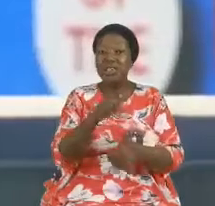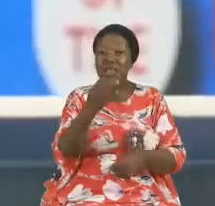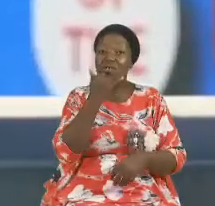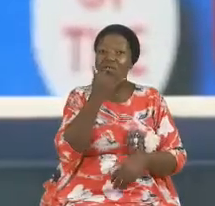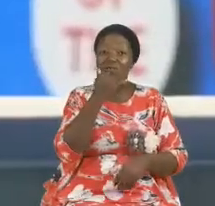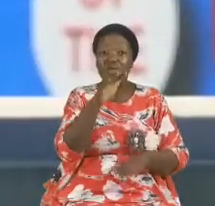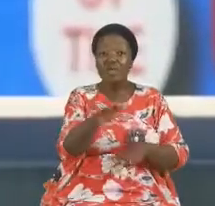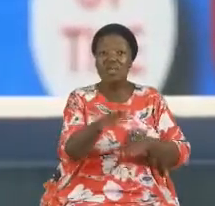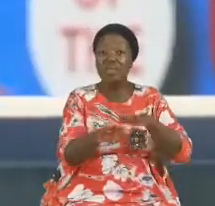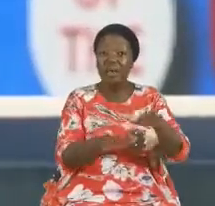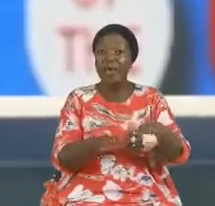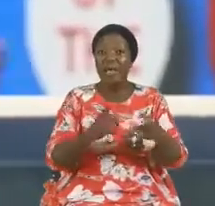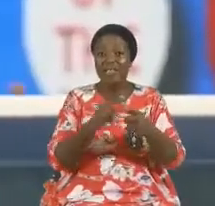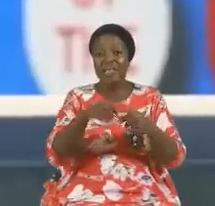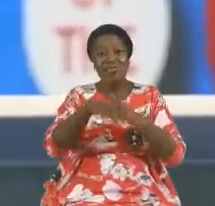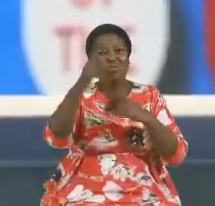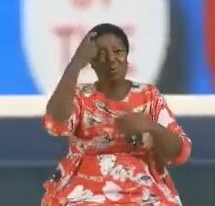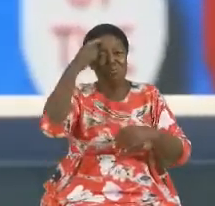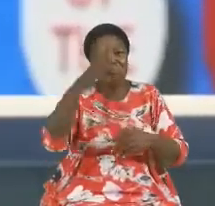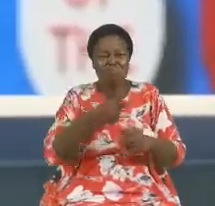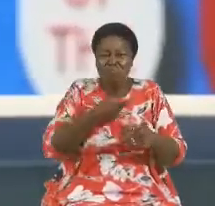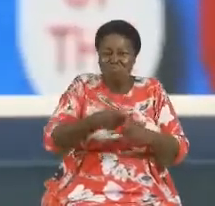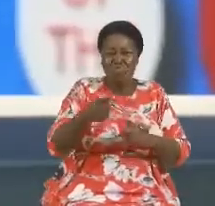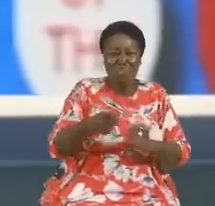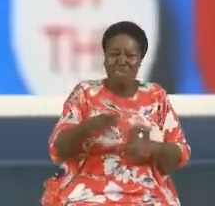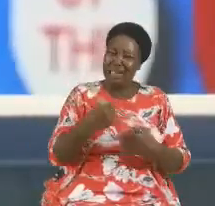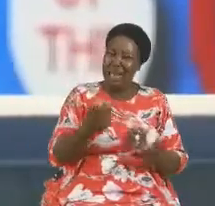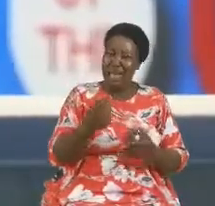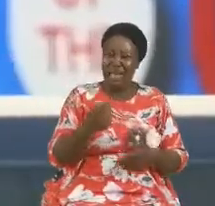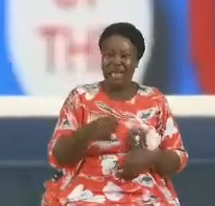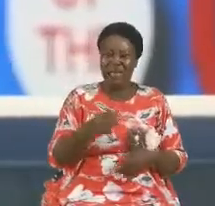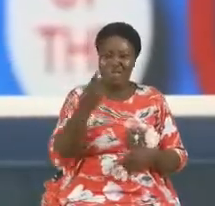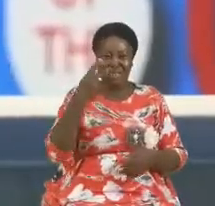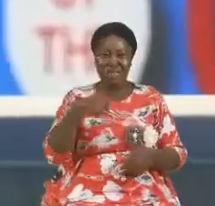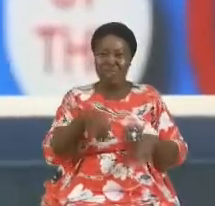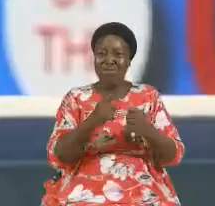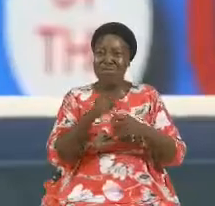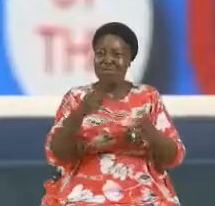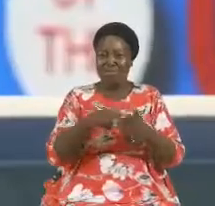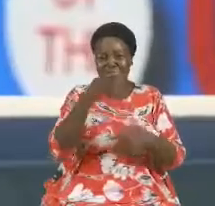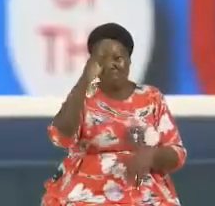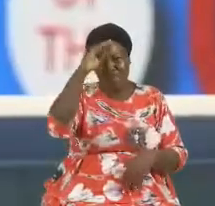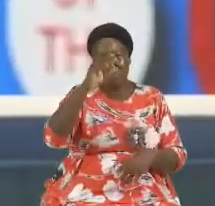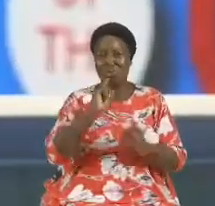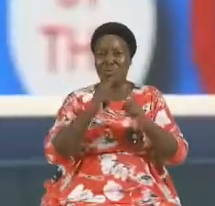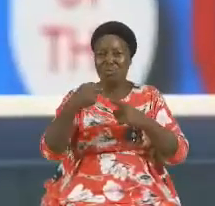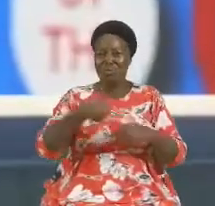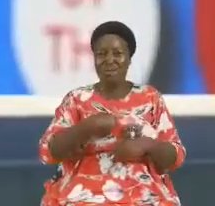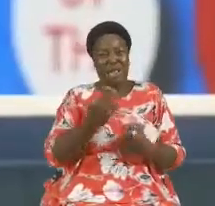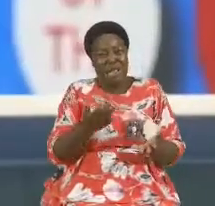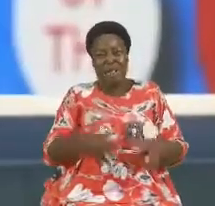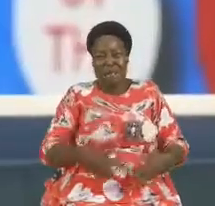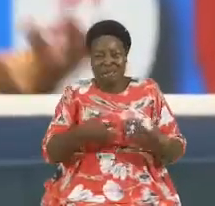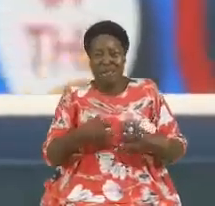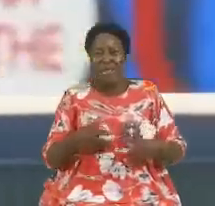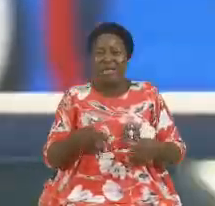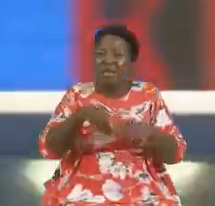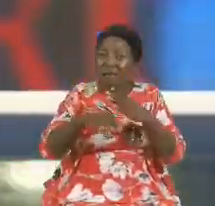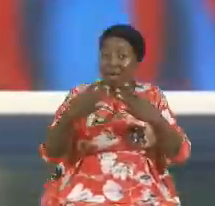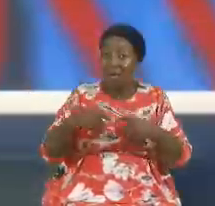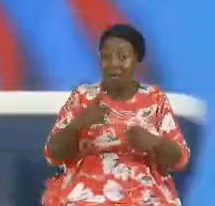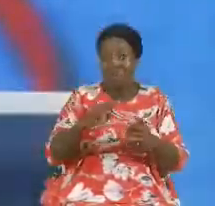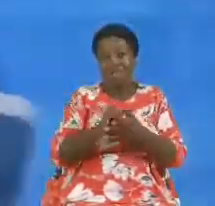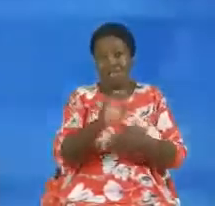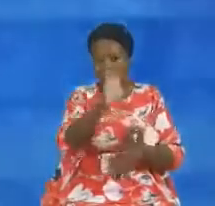at you as if you've taken the wrong step, and in your mind you feel hurt. That's the cross. Or somebody